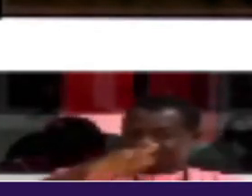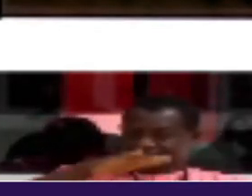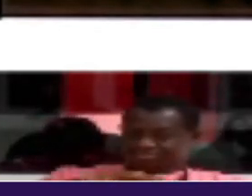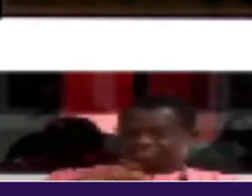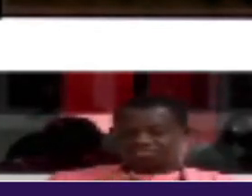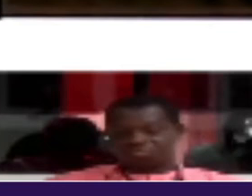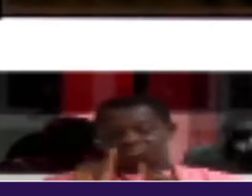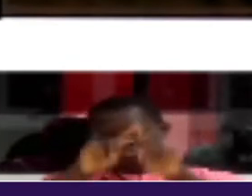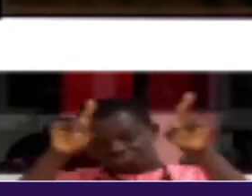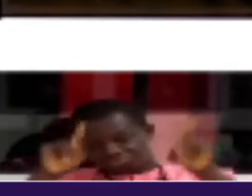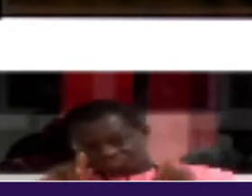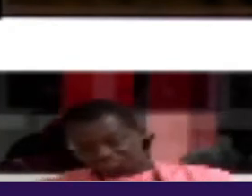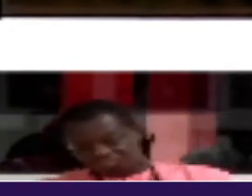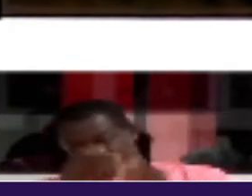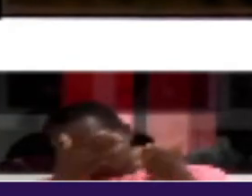notice board